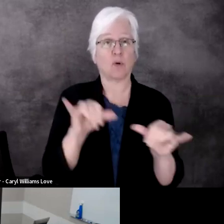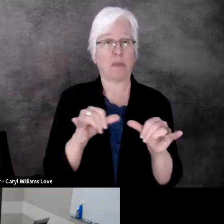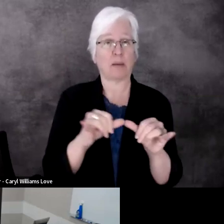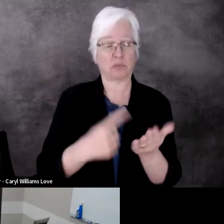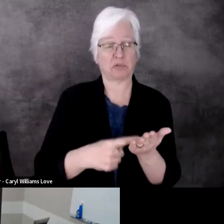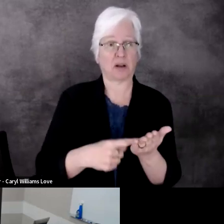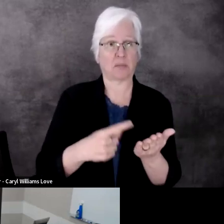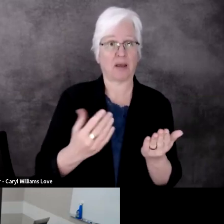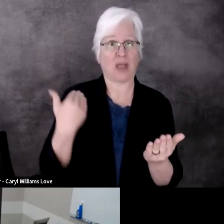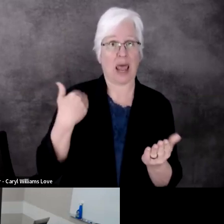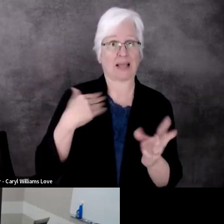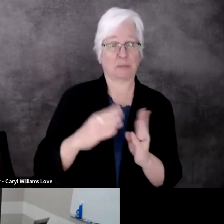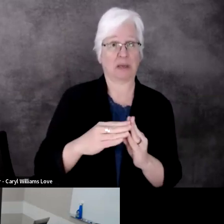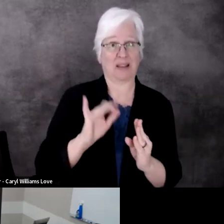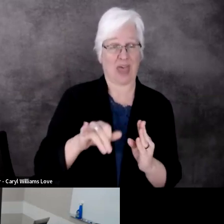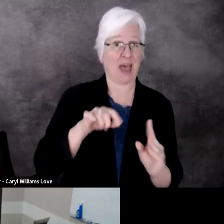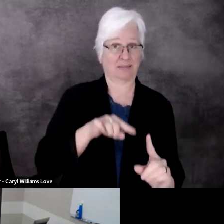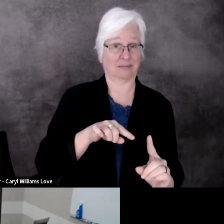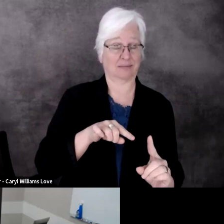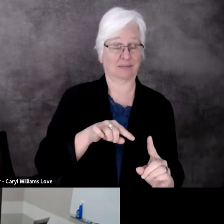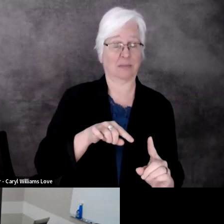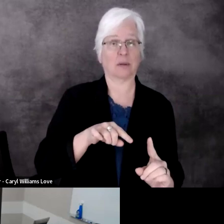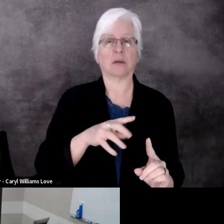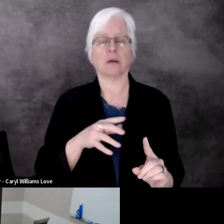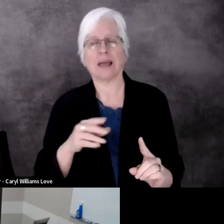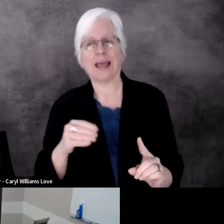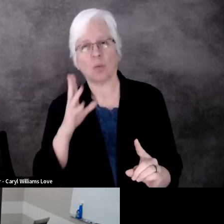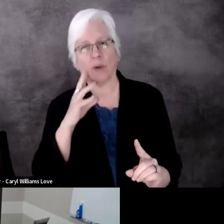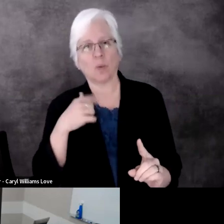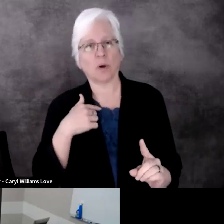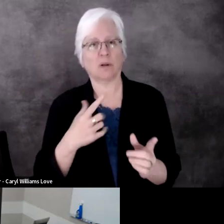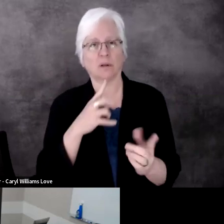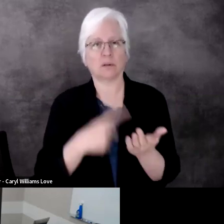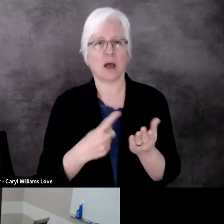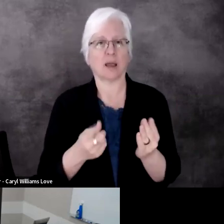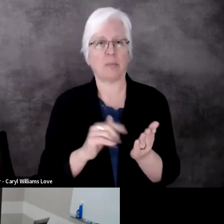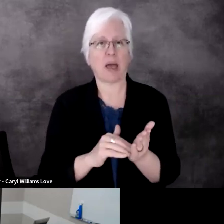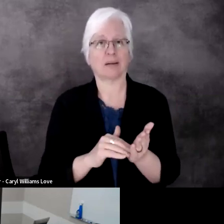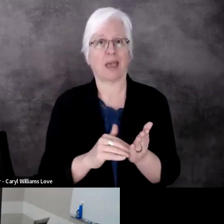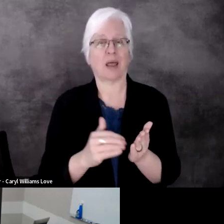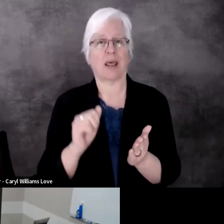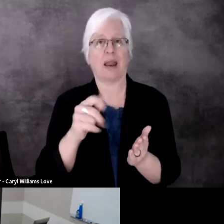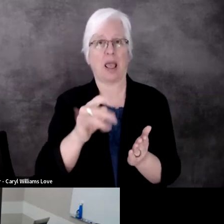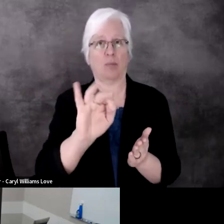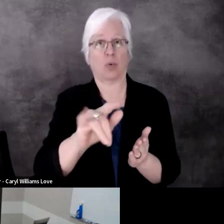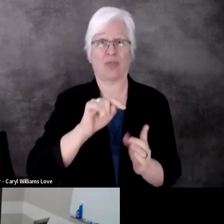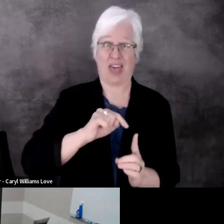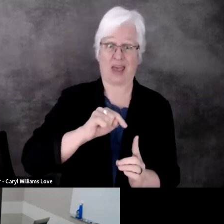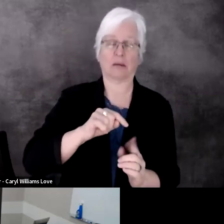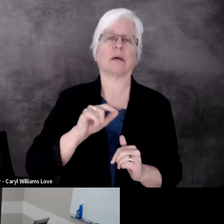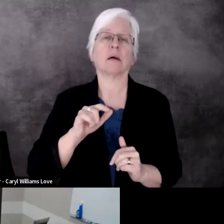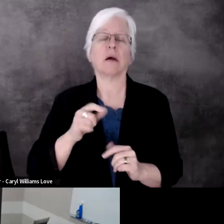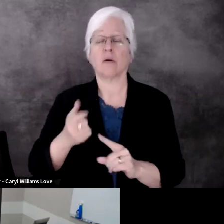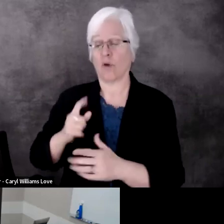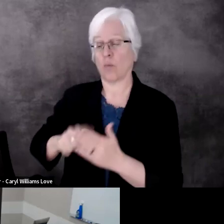at our last CRIS meeting in February, and what we're going to queue up again for talking about in April. Based on what you learned today